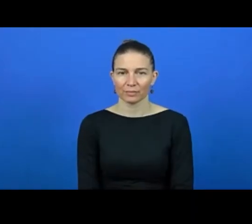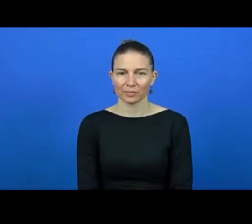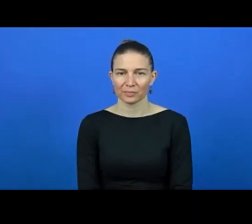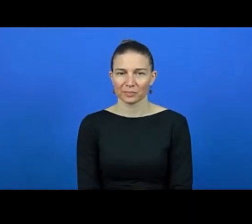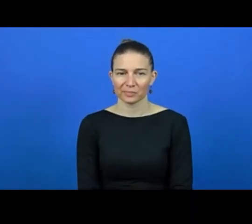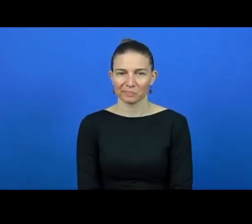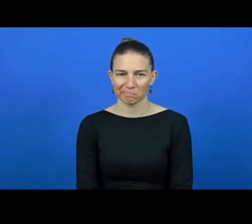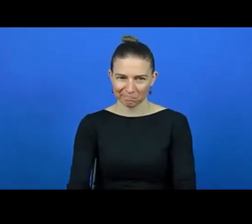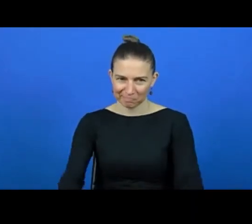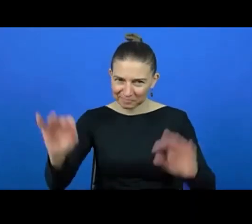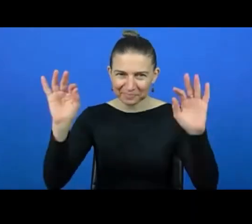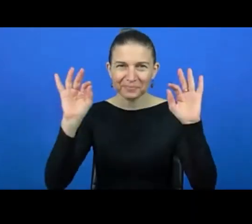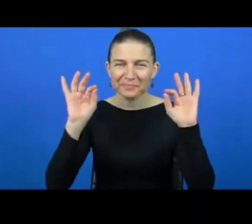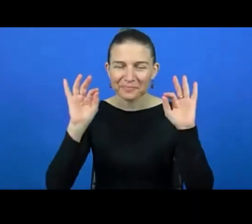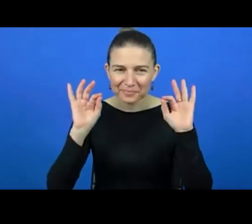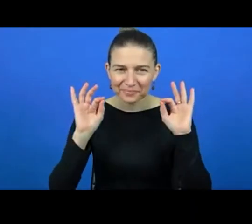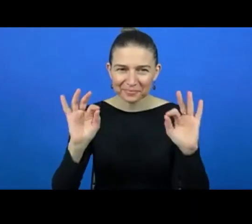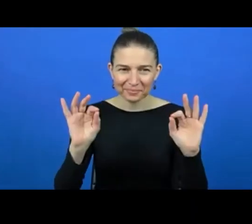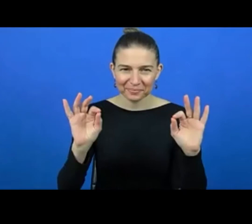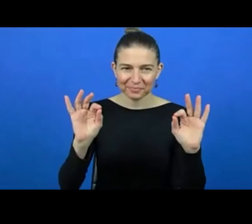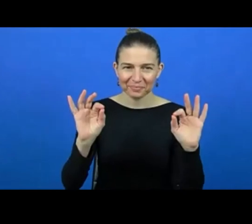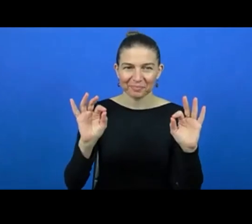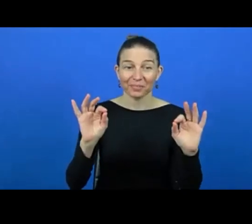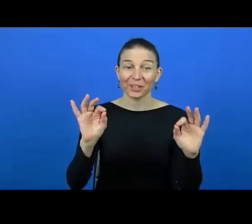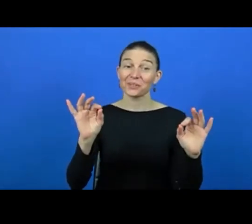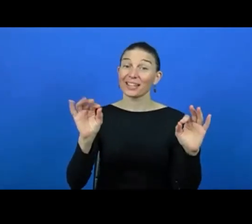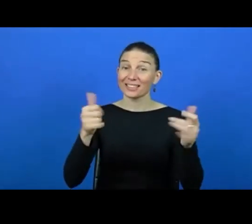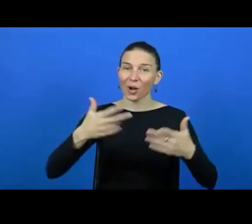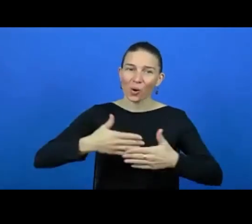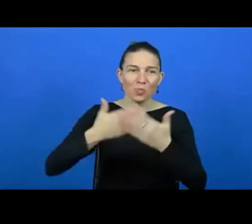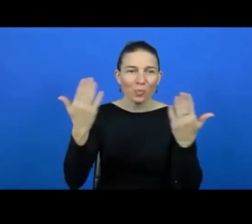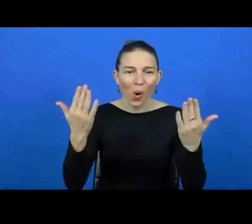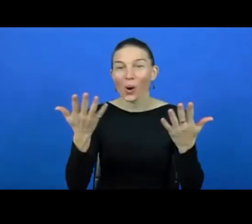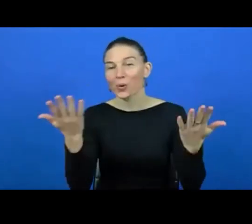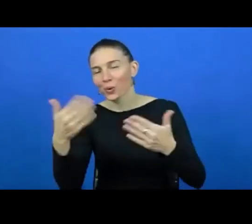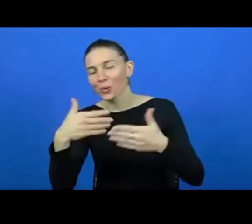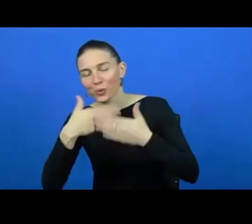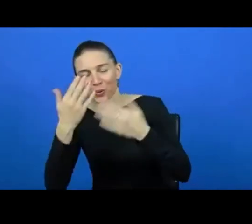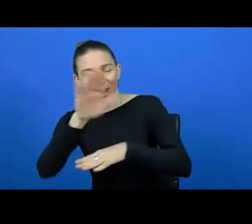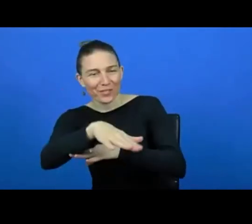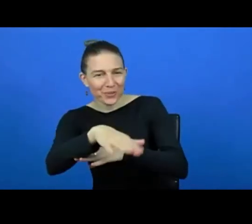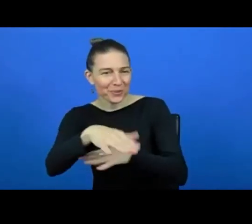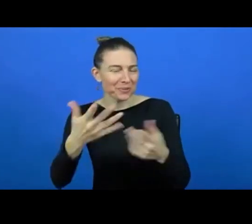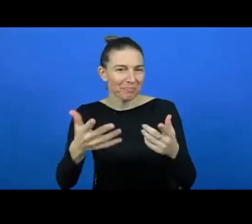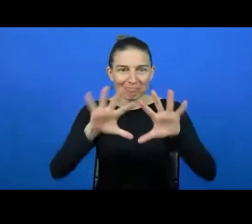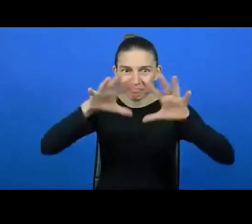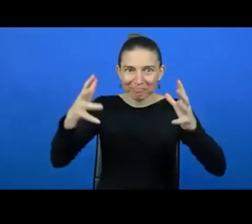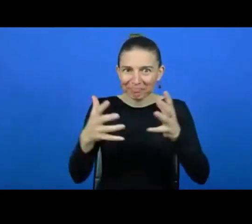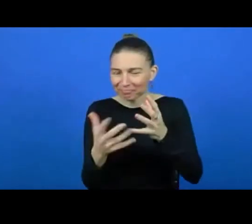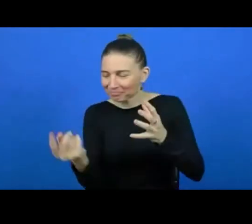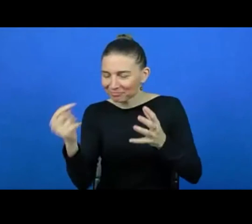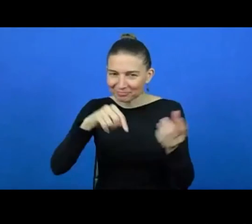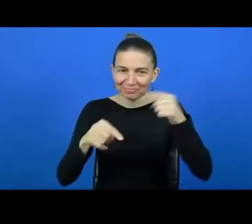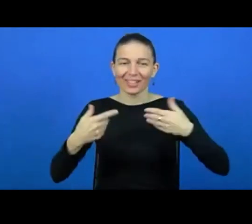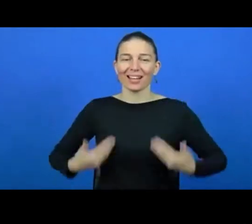Okay, great. So yes, good morning or good afternoon, everyone, wherever you are joining us from. So my name